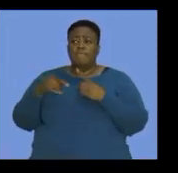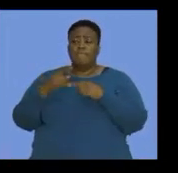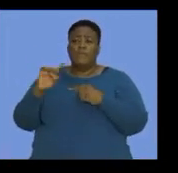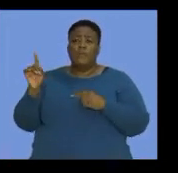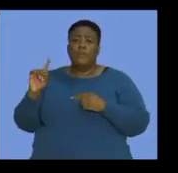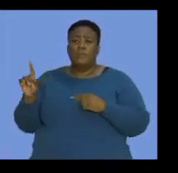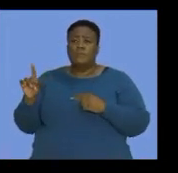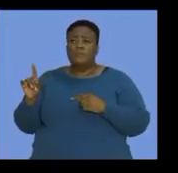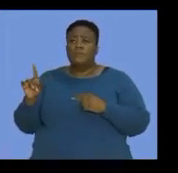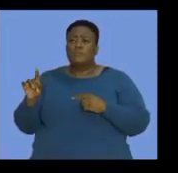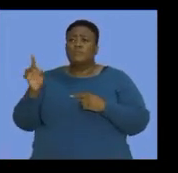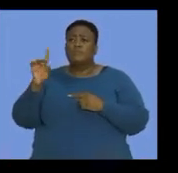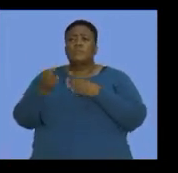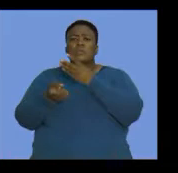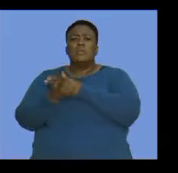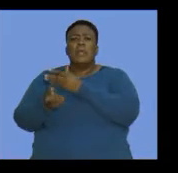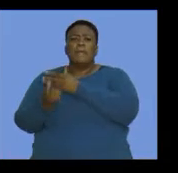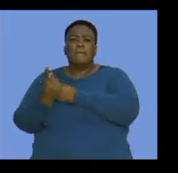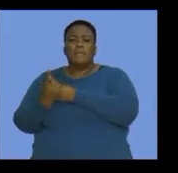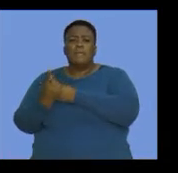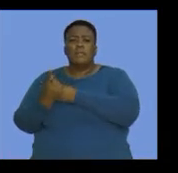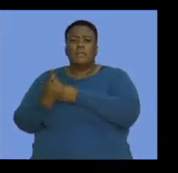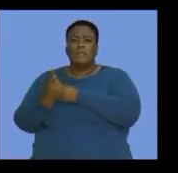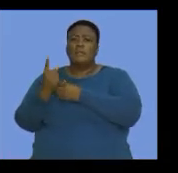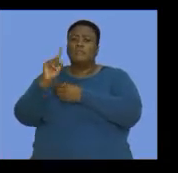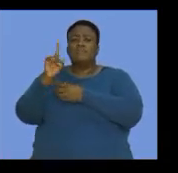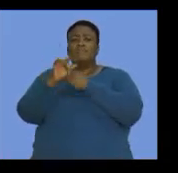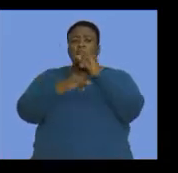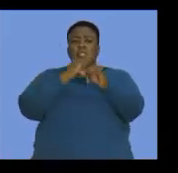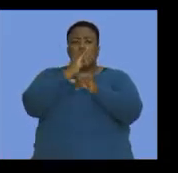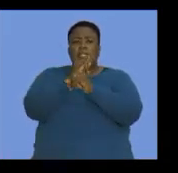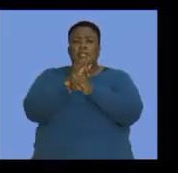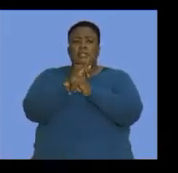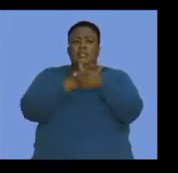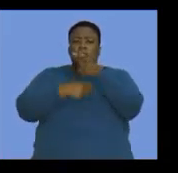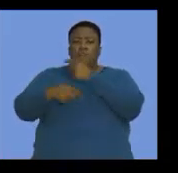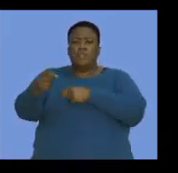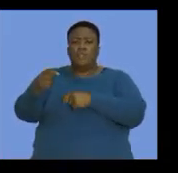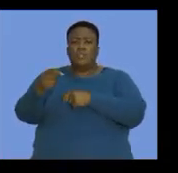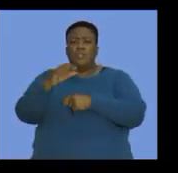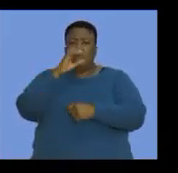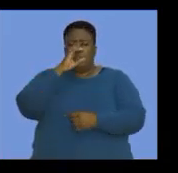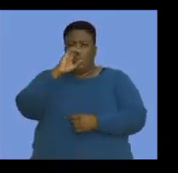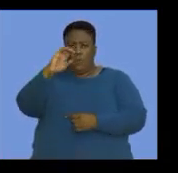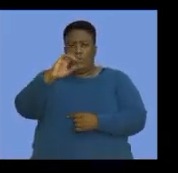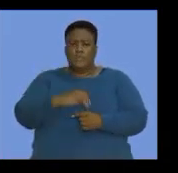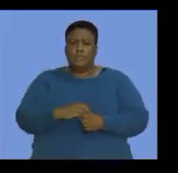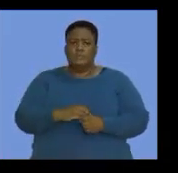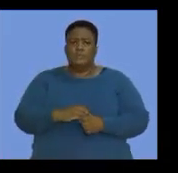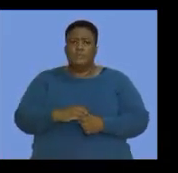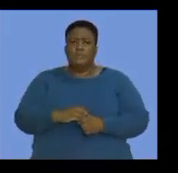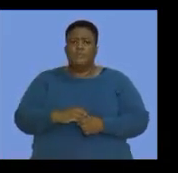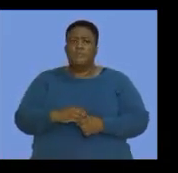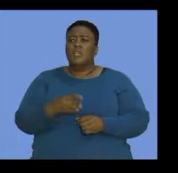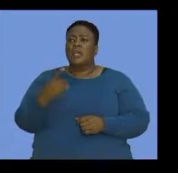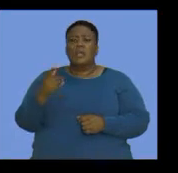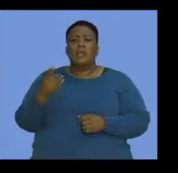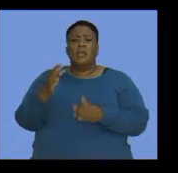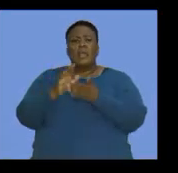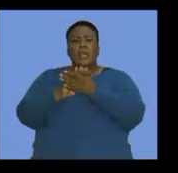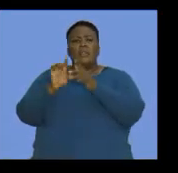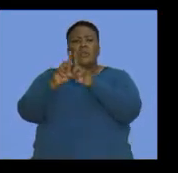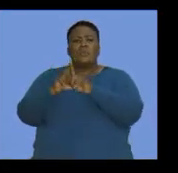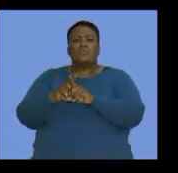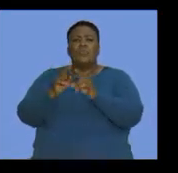this talks to what has happened in terms of the international trade of these horns, in terms of the demand